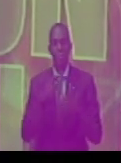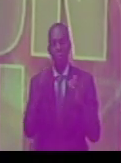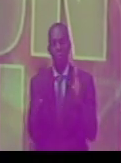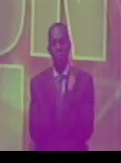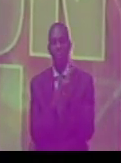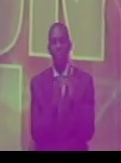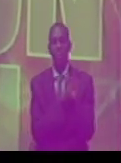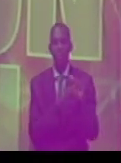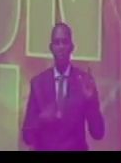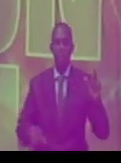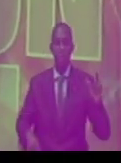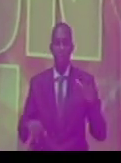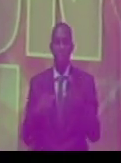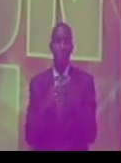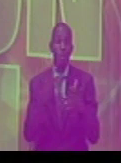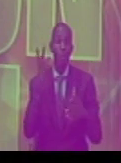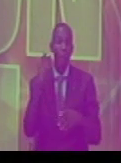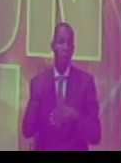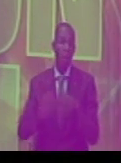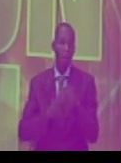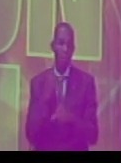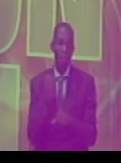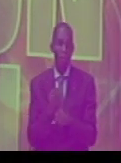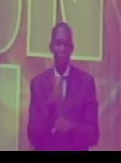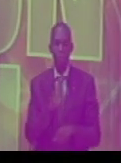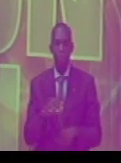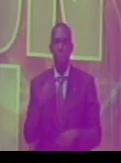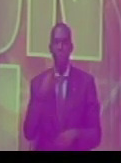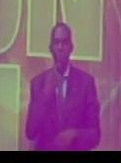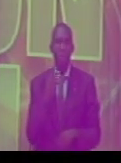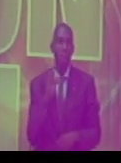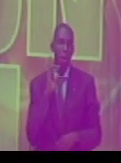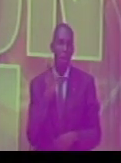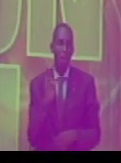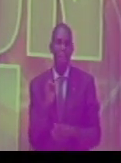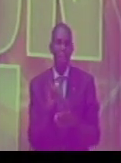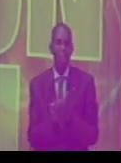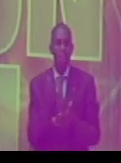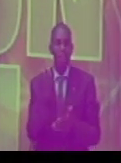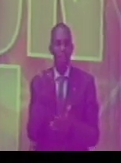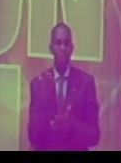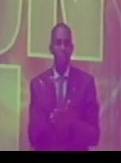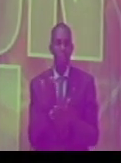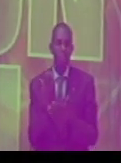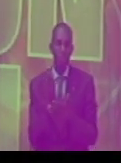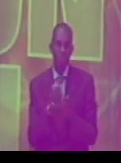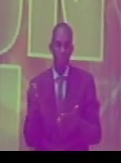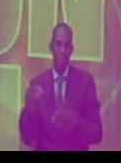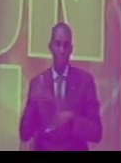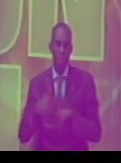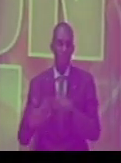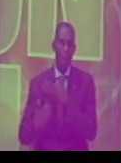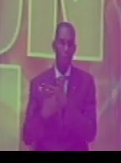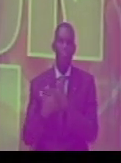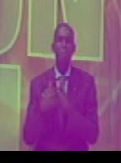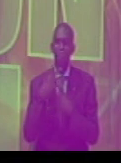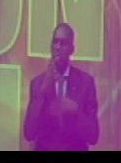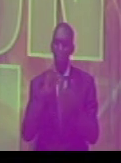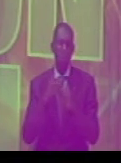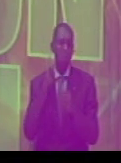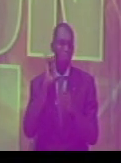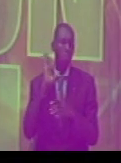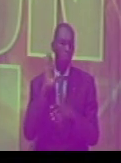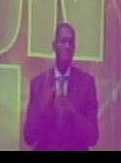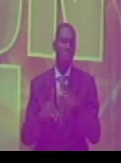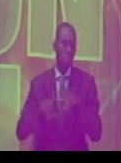possibility group or rosa region praise the lord it was last year my children told me that something was on